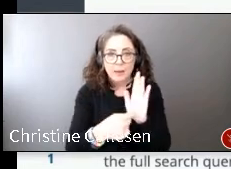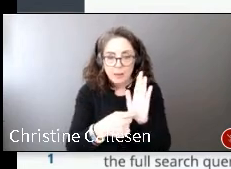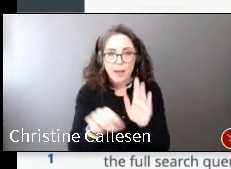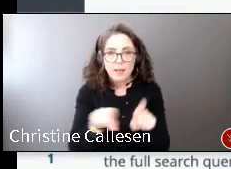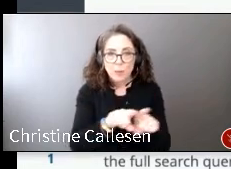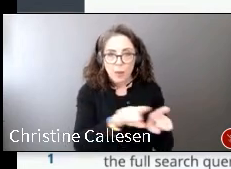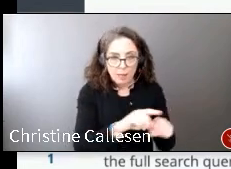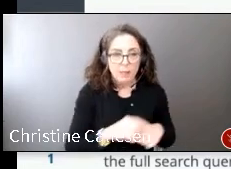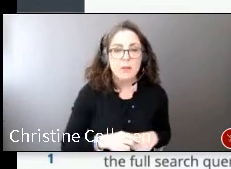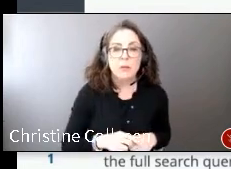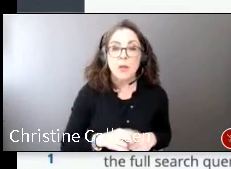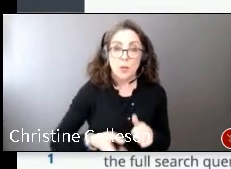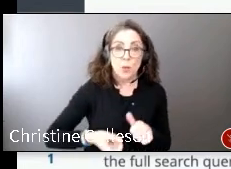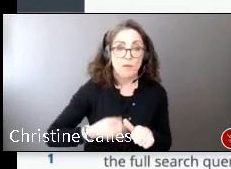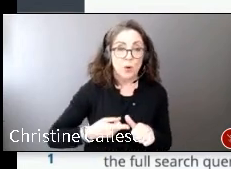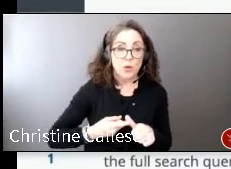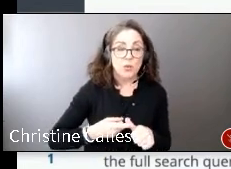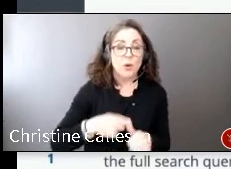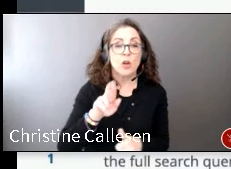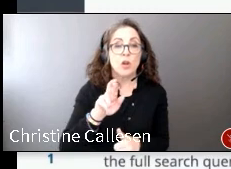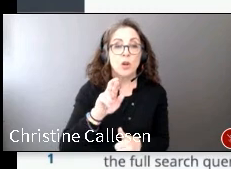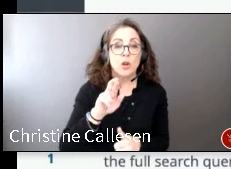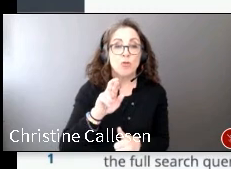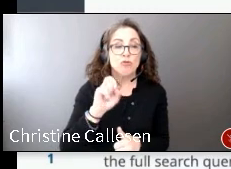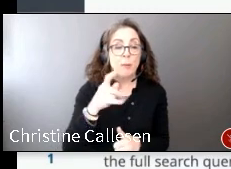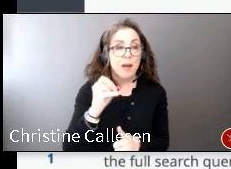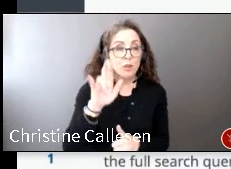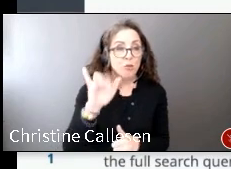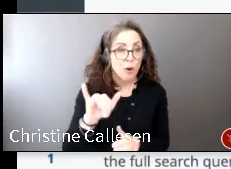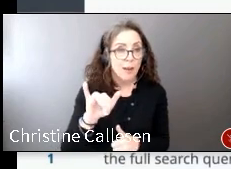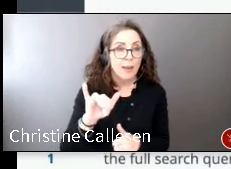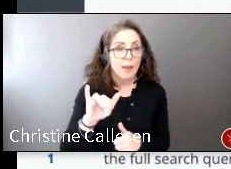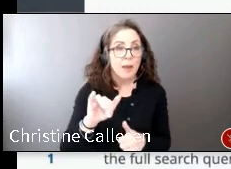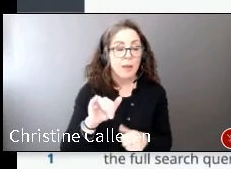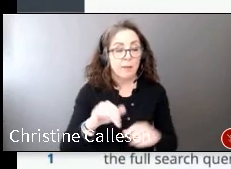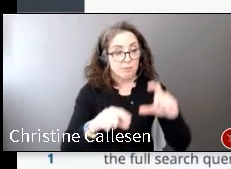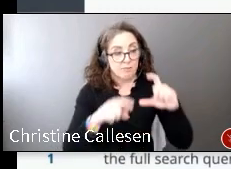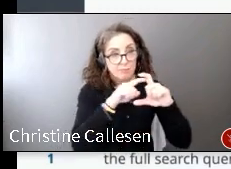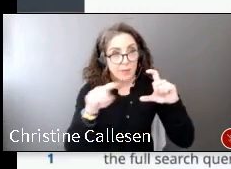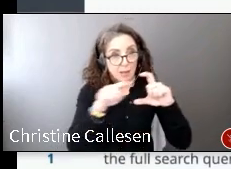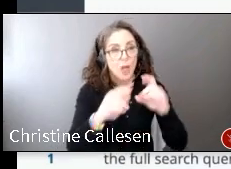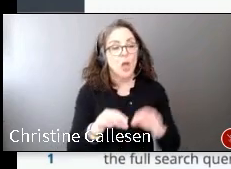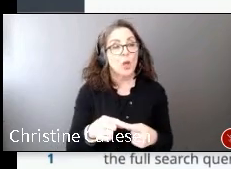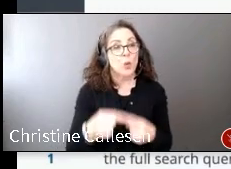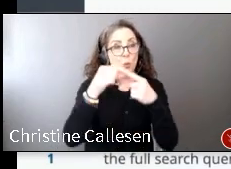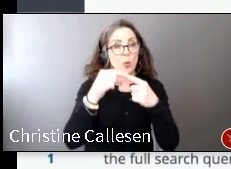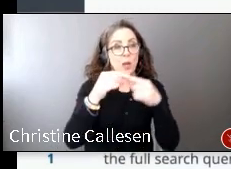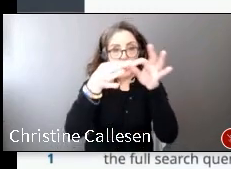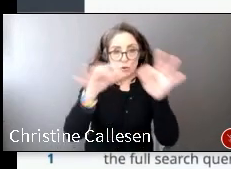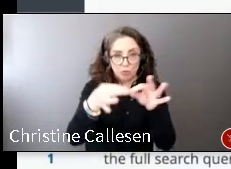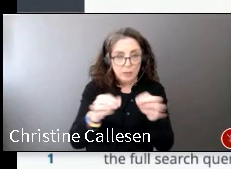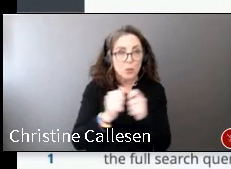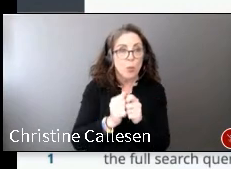well. So first one, repository, is a list of unique strings representing various